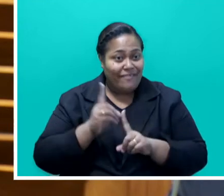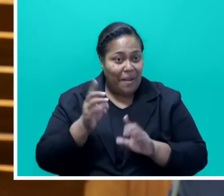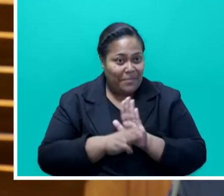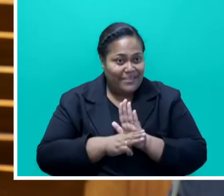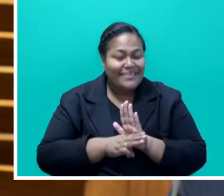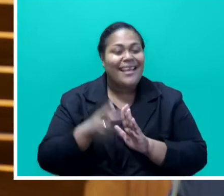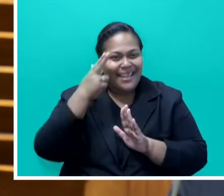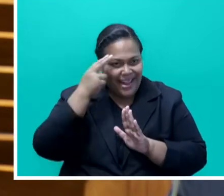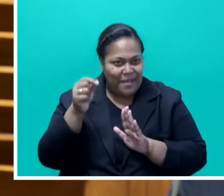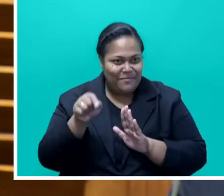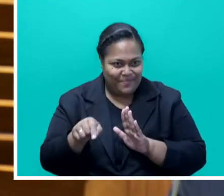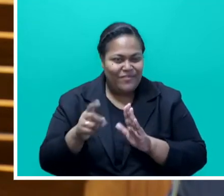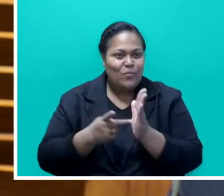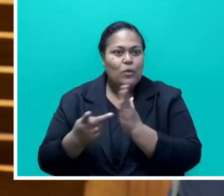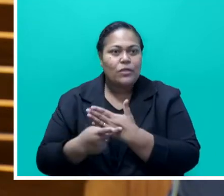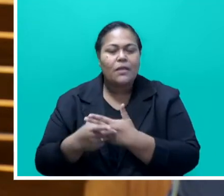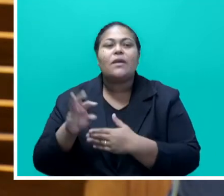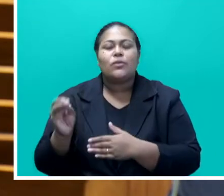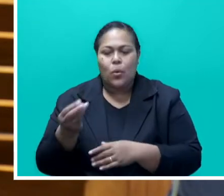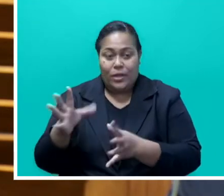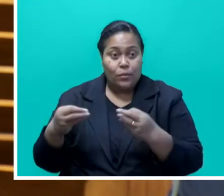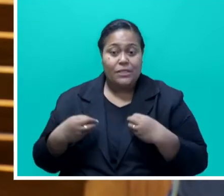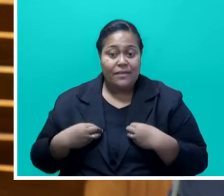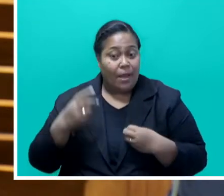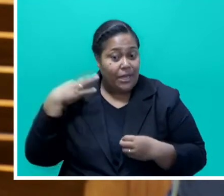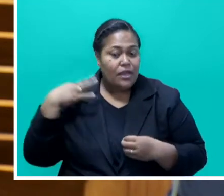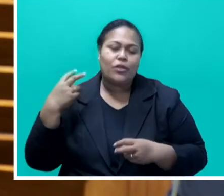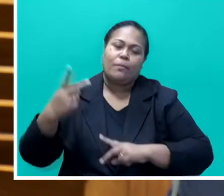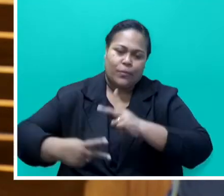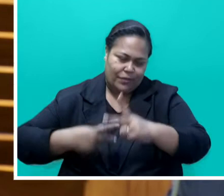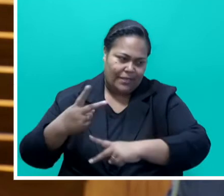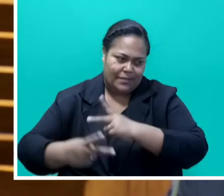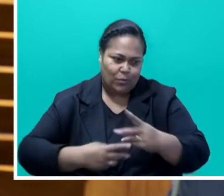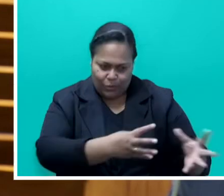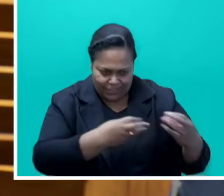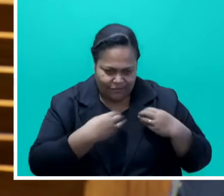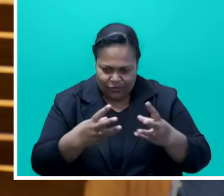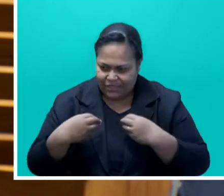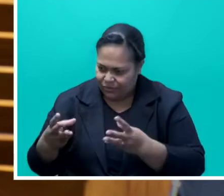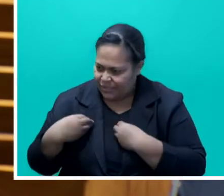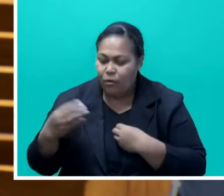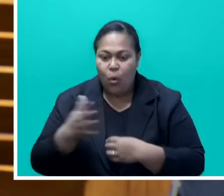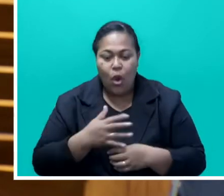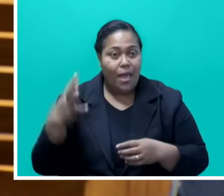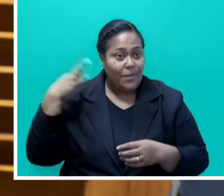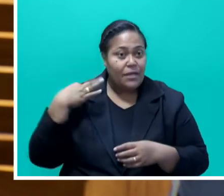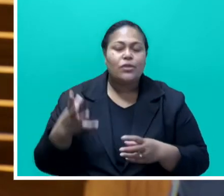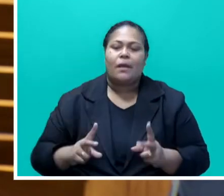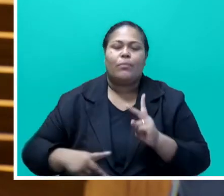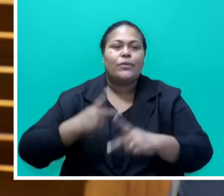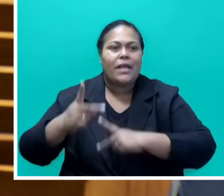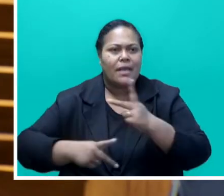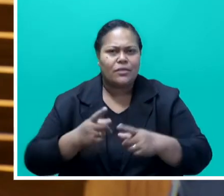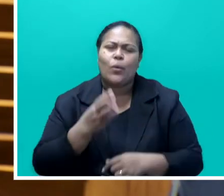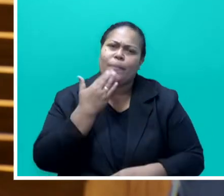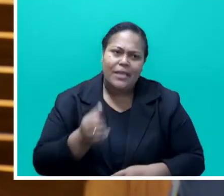applications are received, sir, it goes through an assessment process, and I hope the honourable members in the House all of us would listen carefully